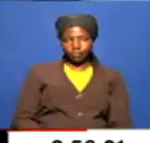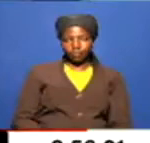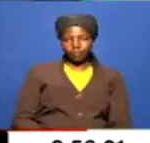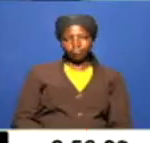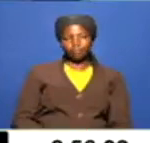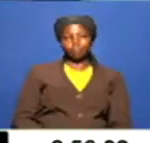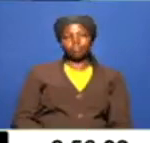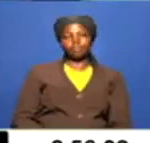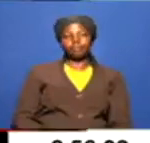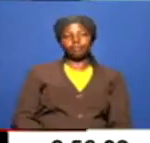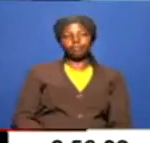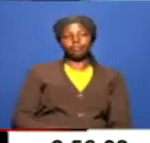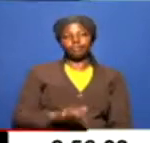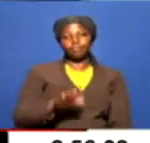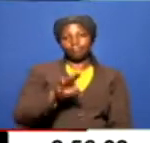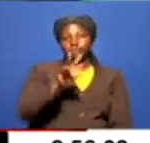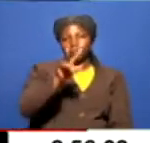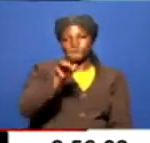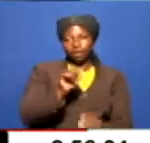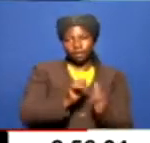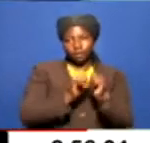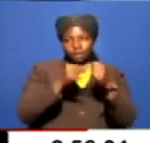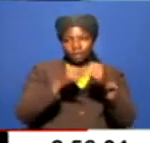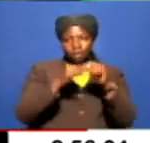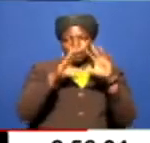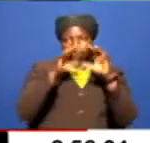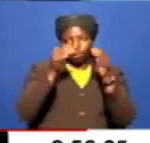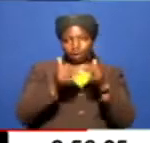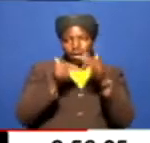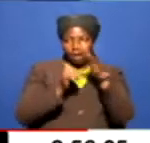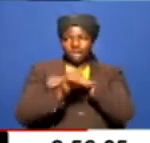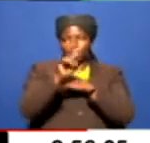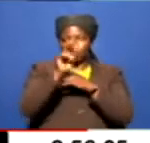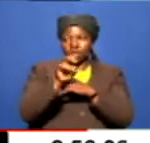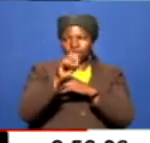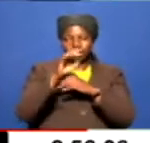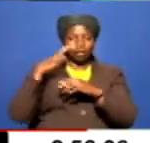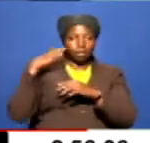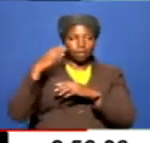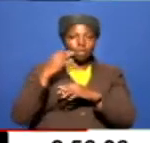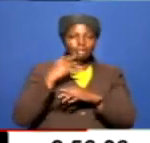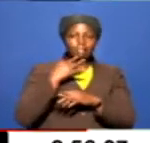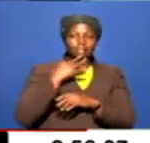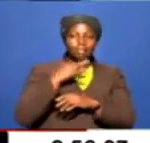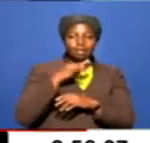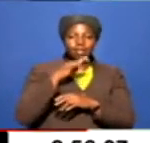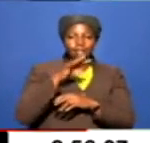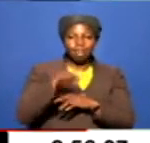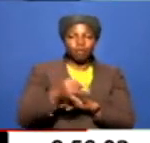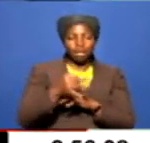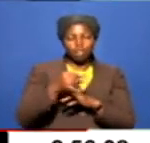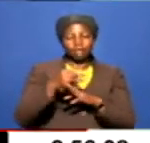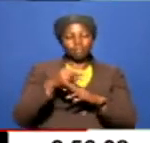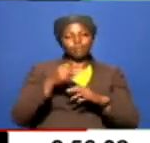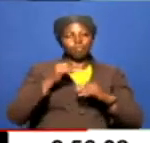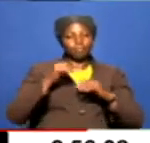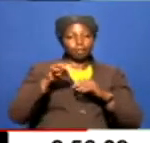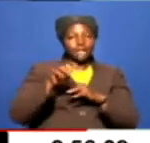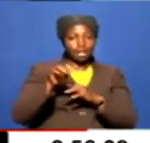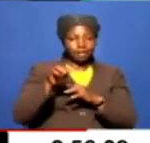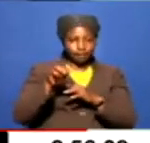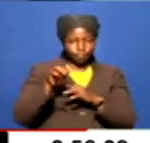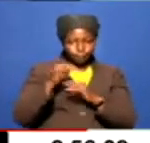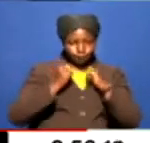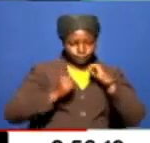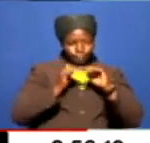The 2018 World Under 20 Championship 3000 meter steeplechase champion Celliphine Chespol is among top athletes who will line